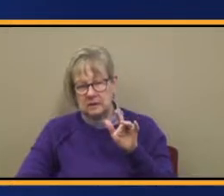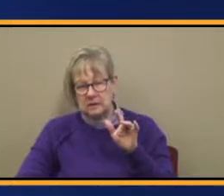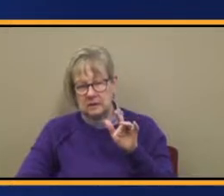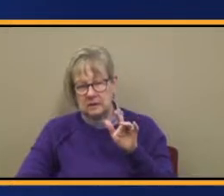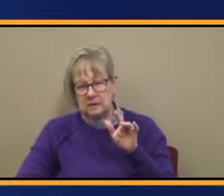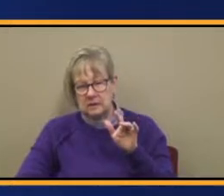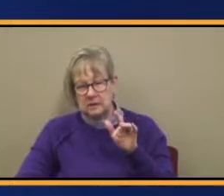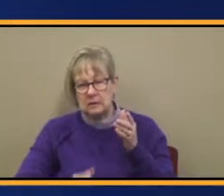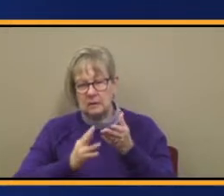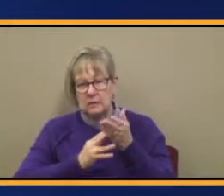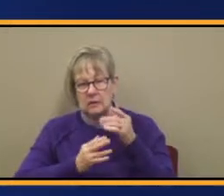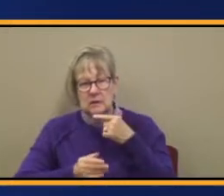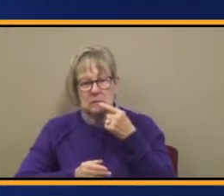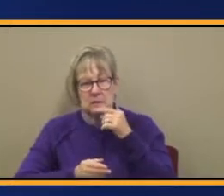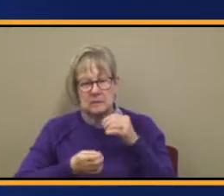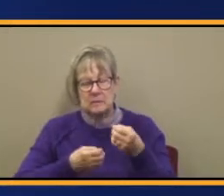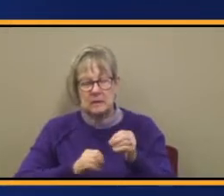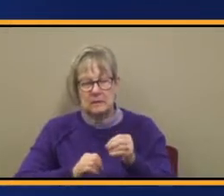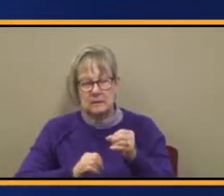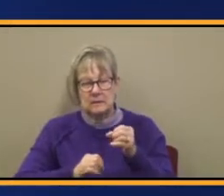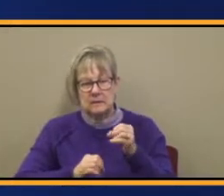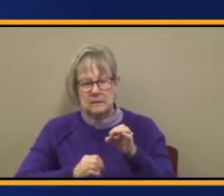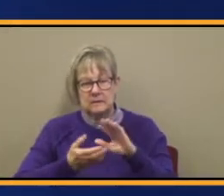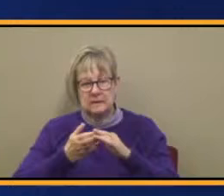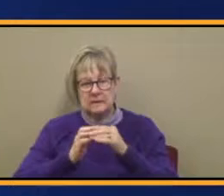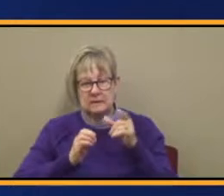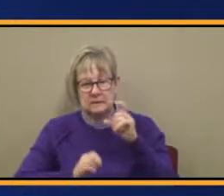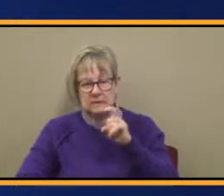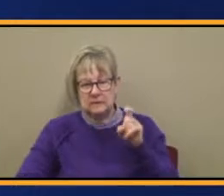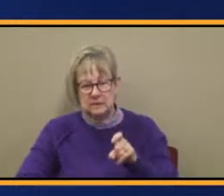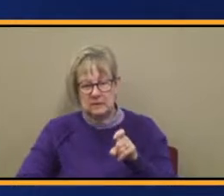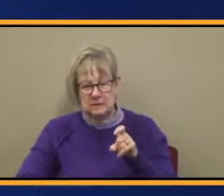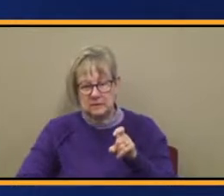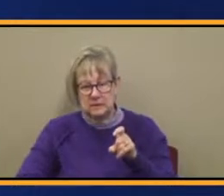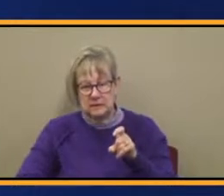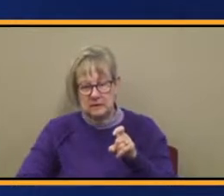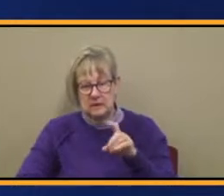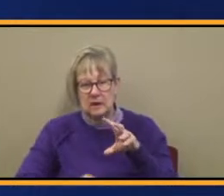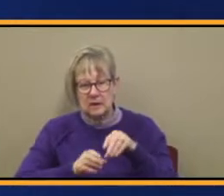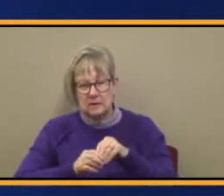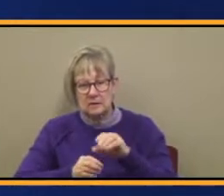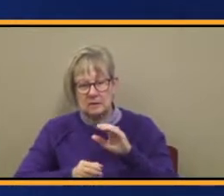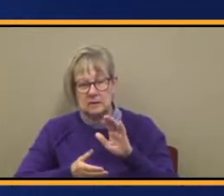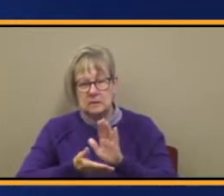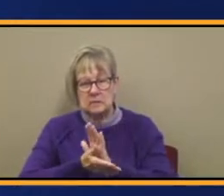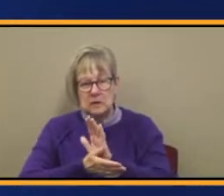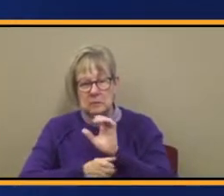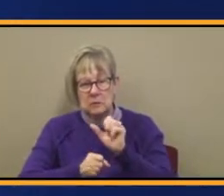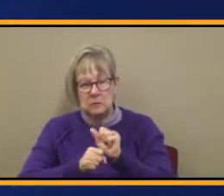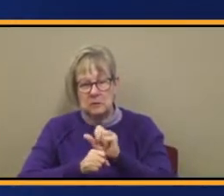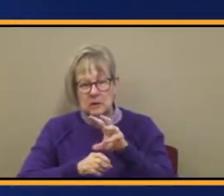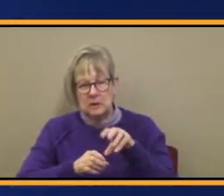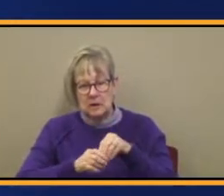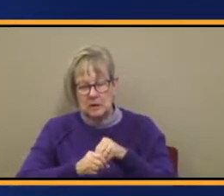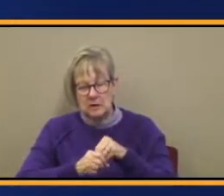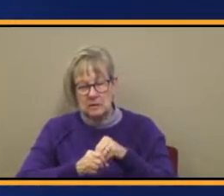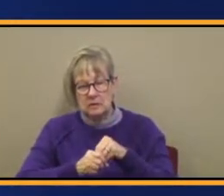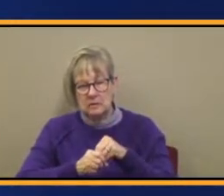25. Through the public office of the state of Texas, including our related paperwork, including but not limited